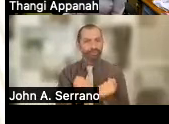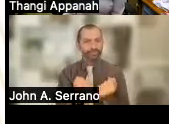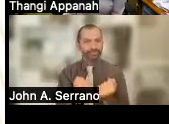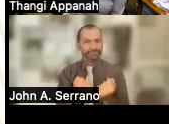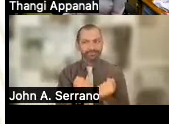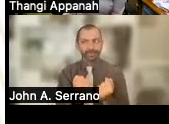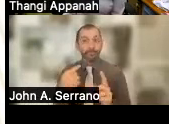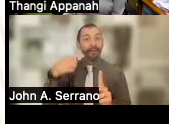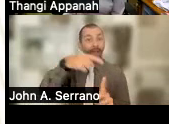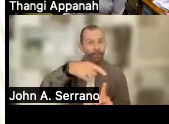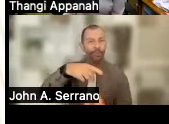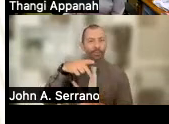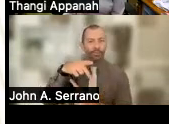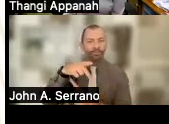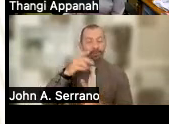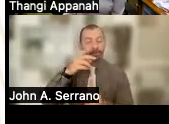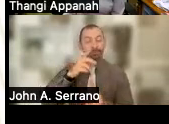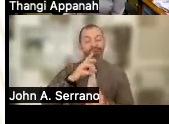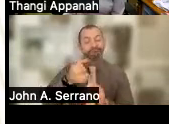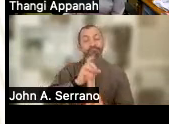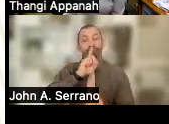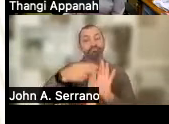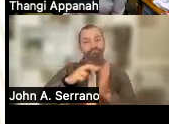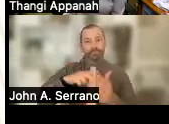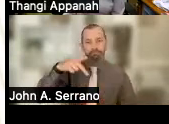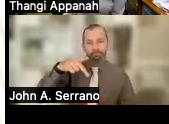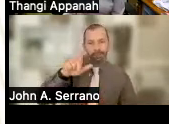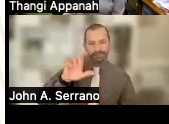together, taking advantage of each other's strengths.